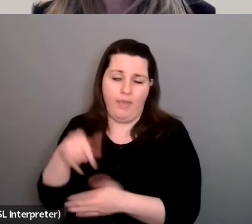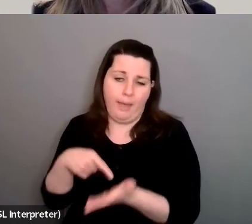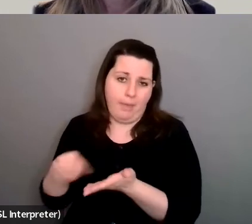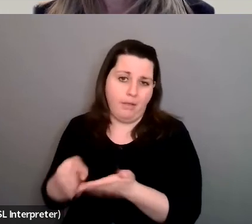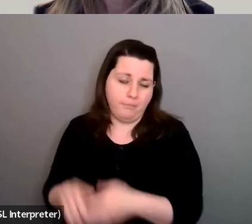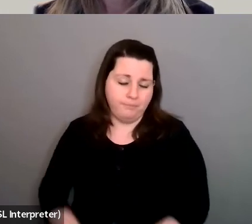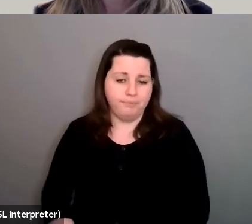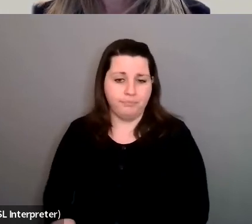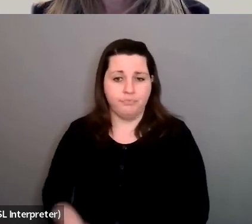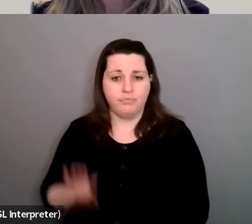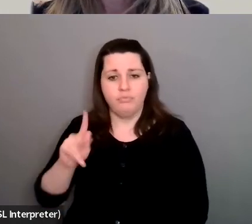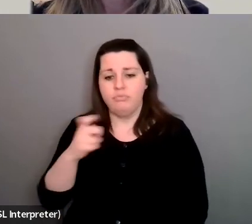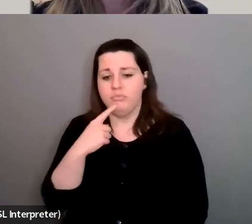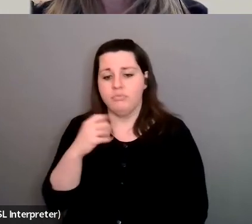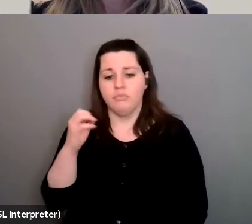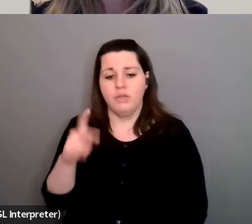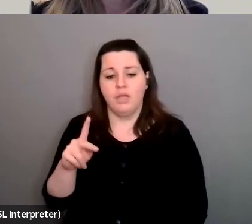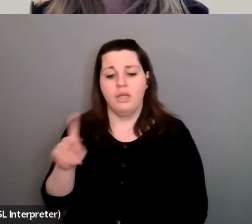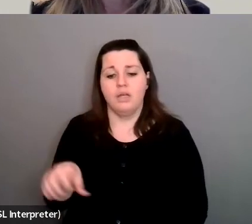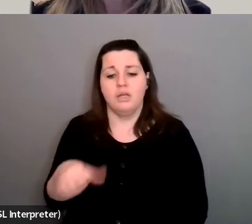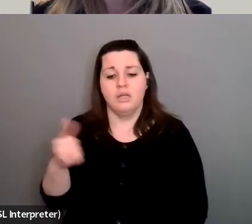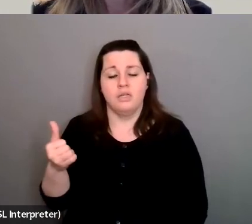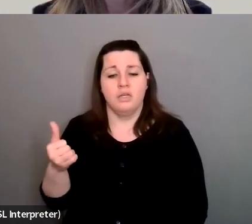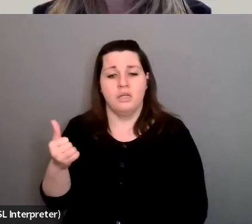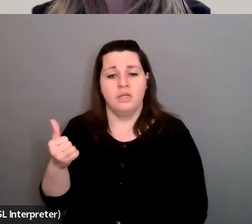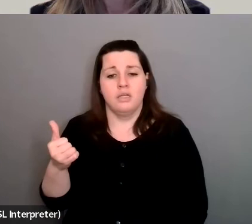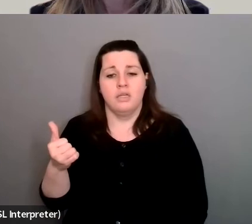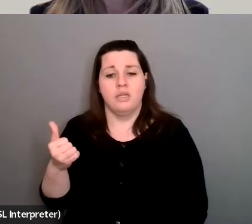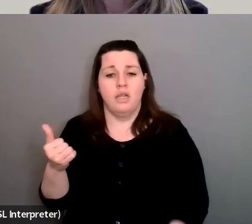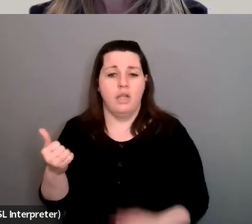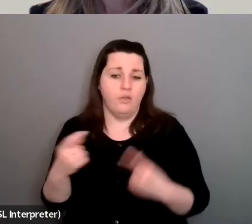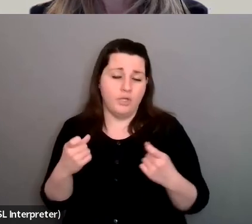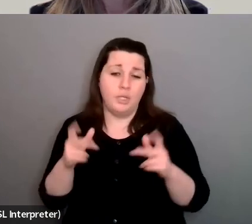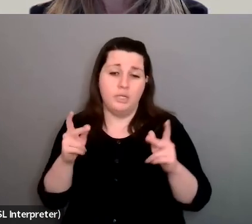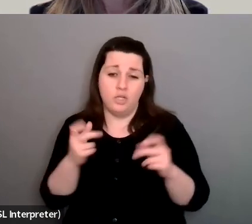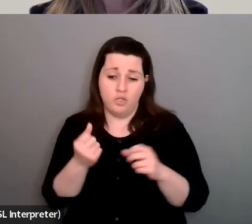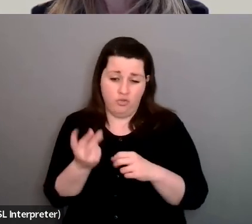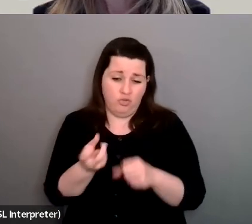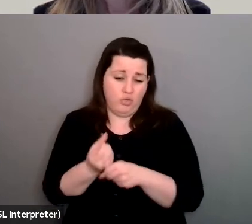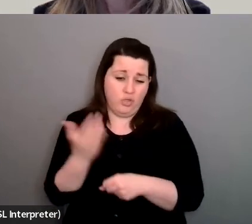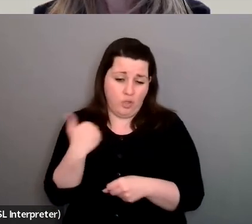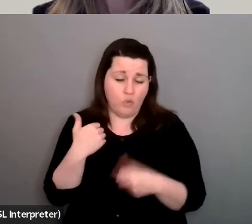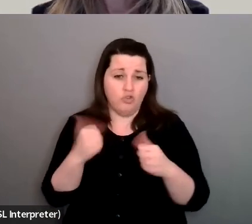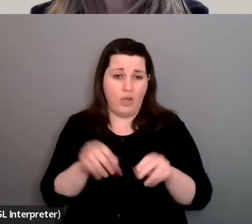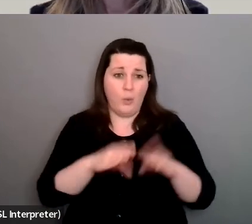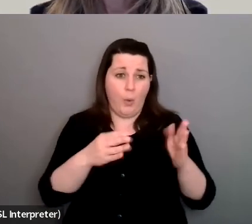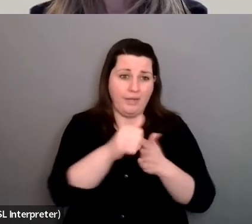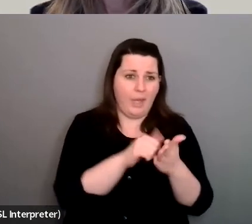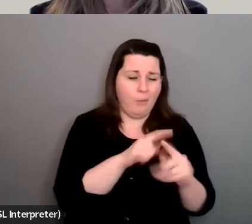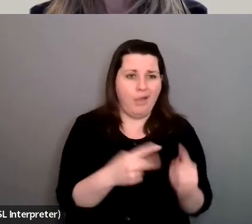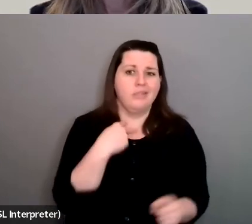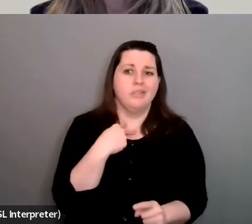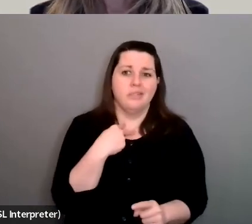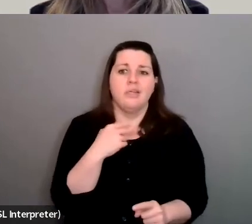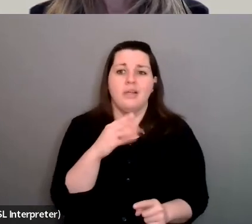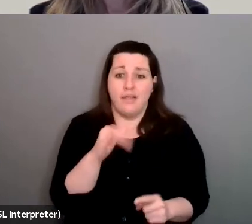Okay. Then another question here, a person tried to open an account a couple of years and got stuck. Can that account that they've